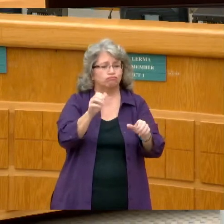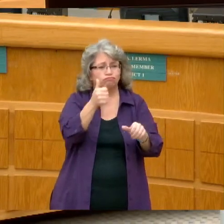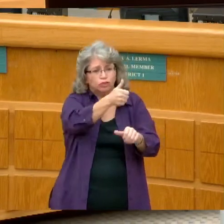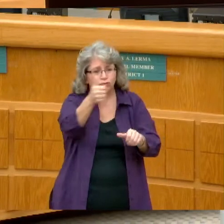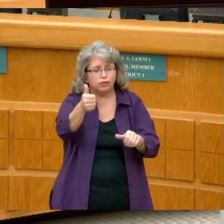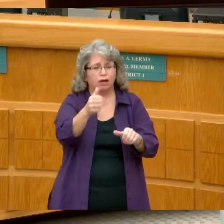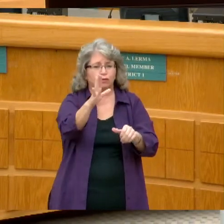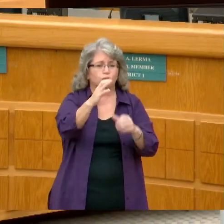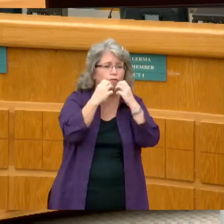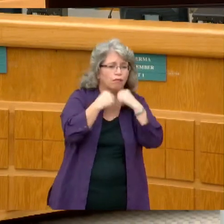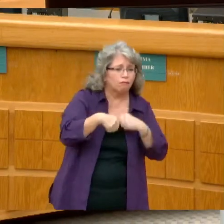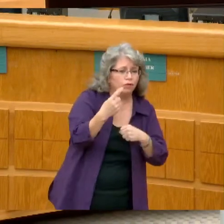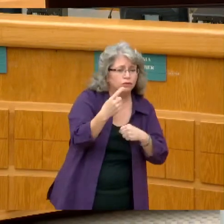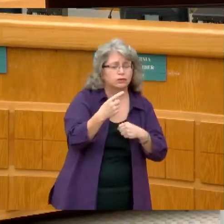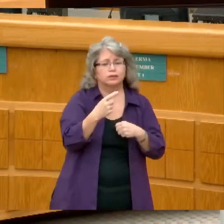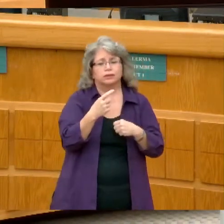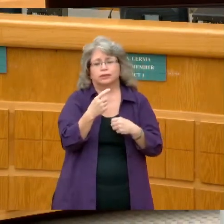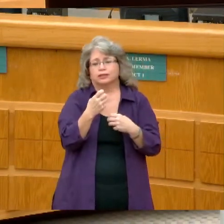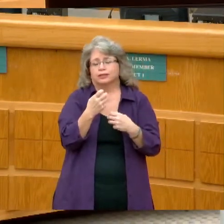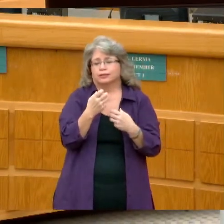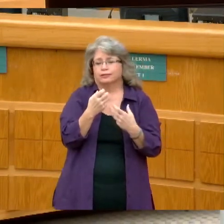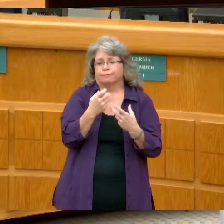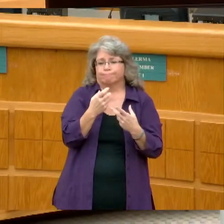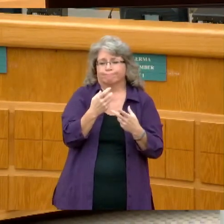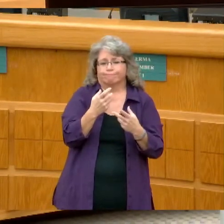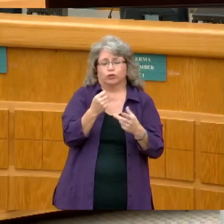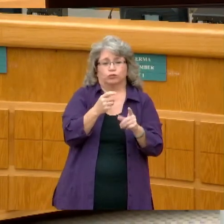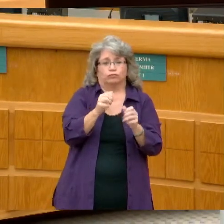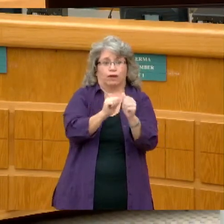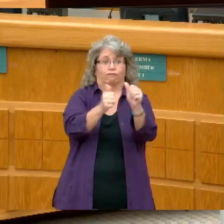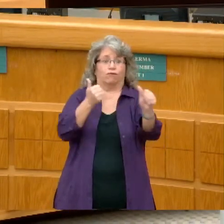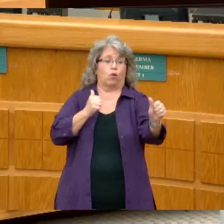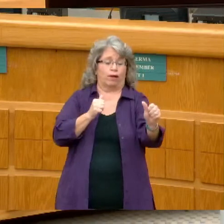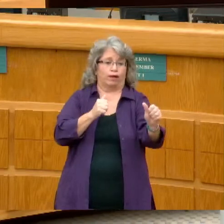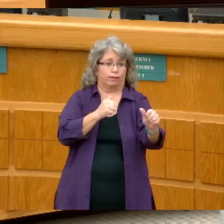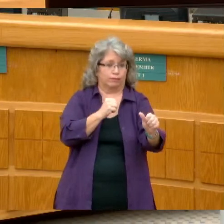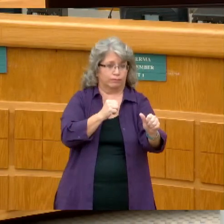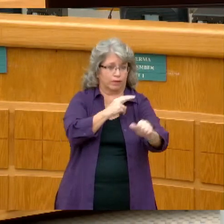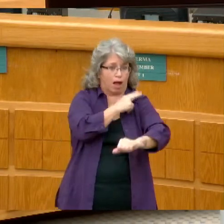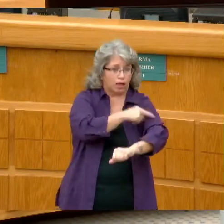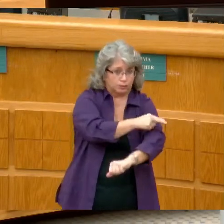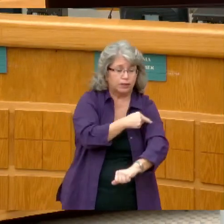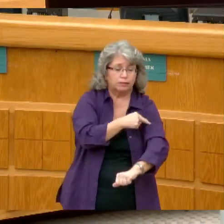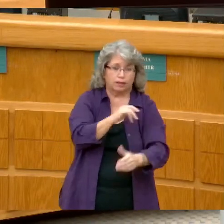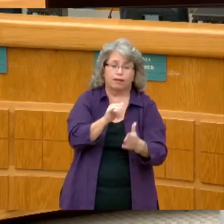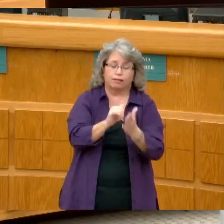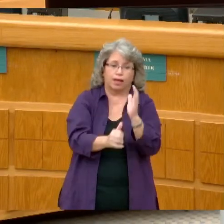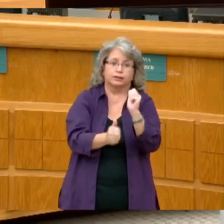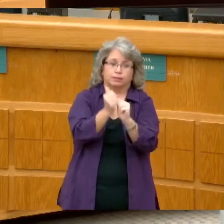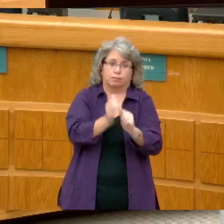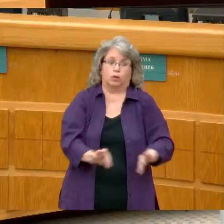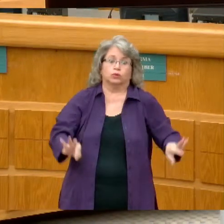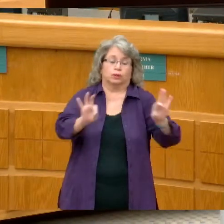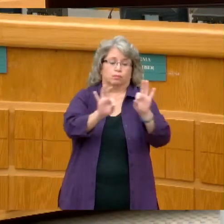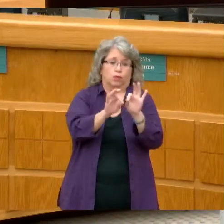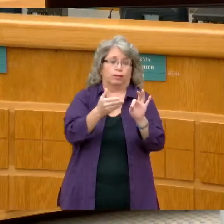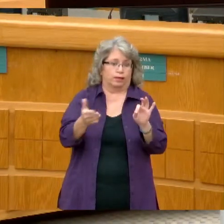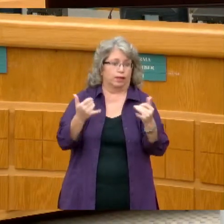you, yourself, your loved ones, or anyone else out of hospitals is probably the most critical thing right now that we're concerned